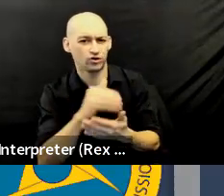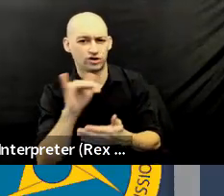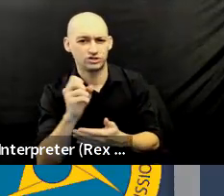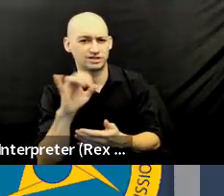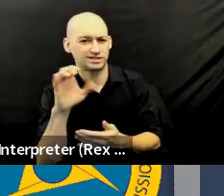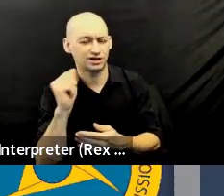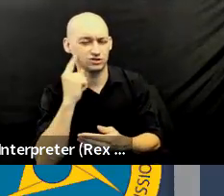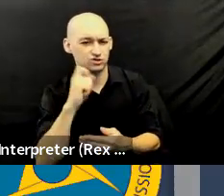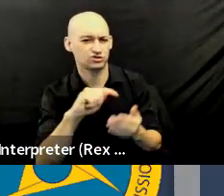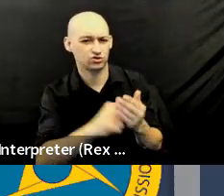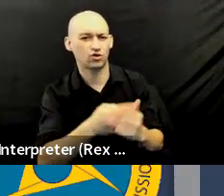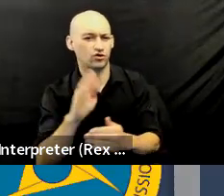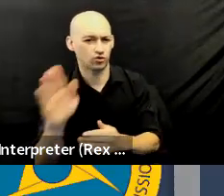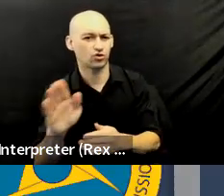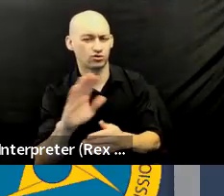well.